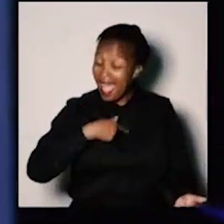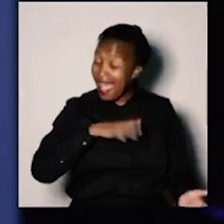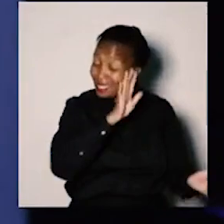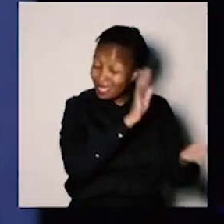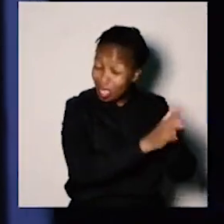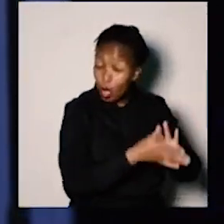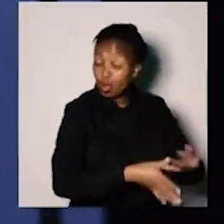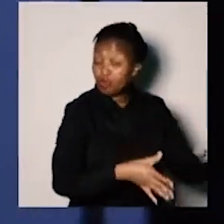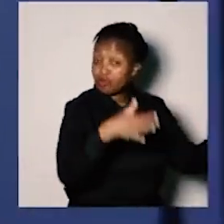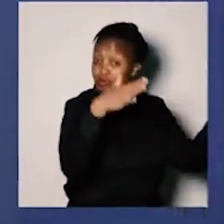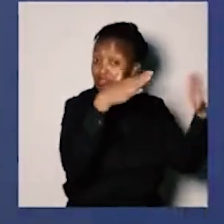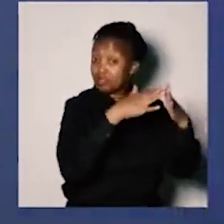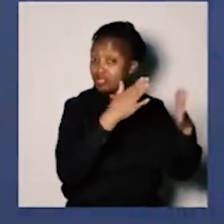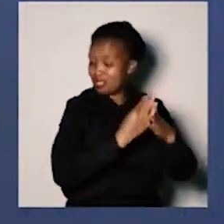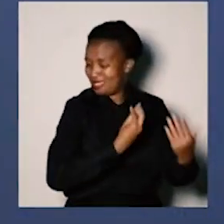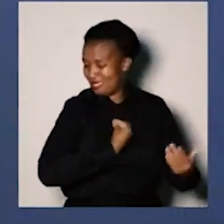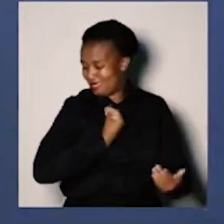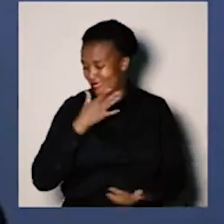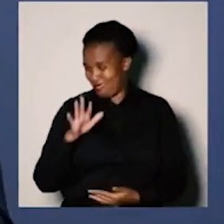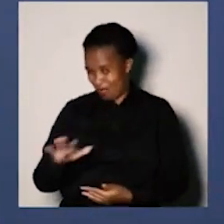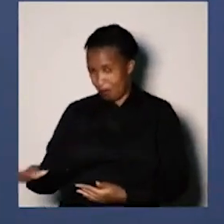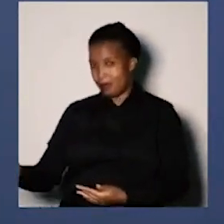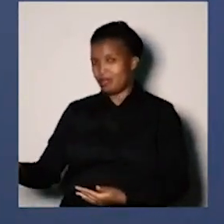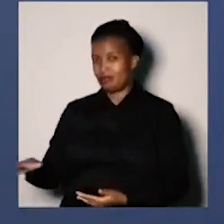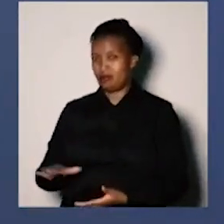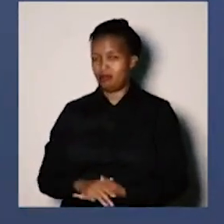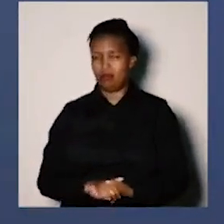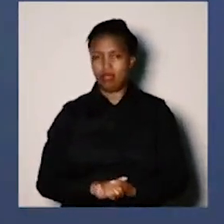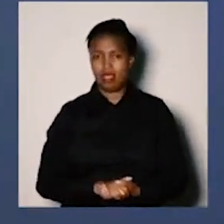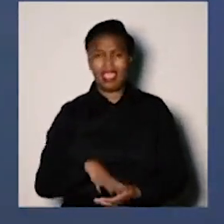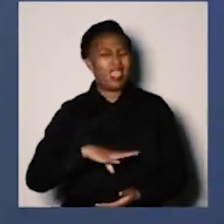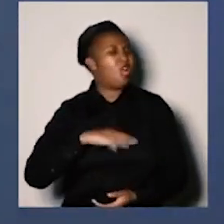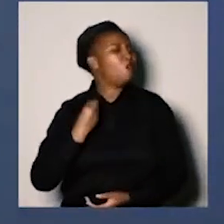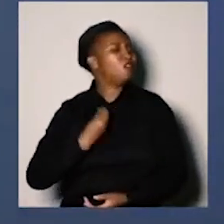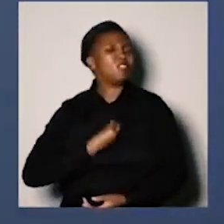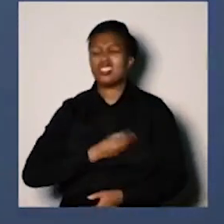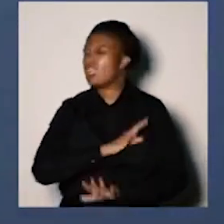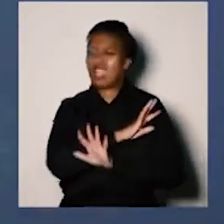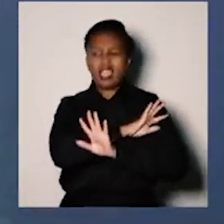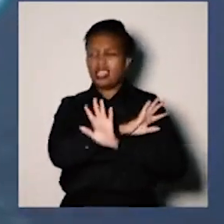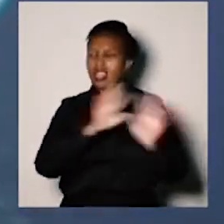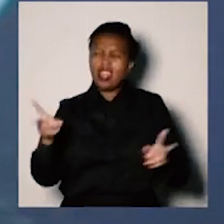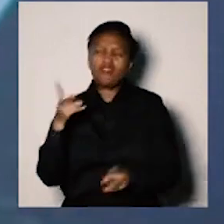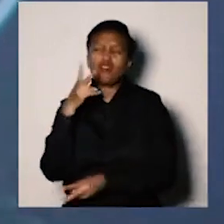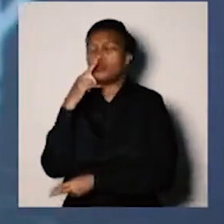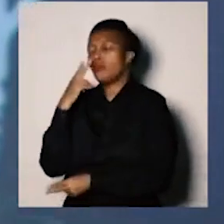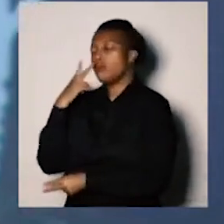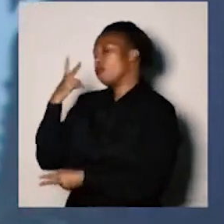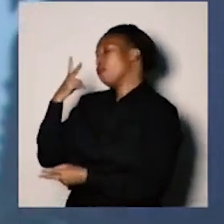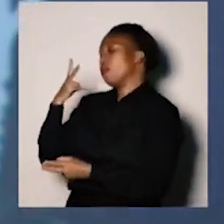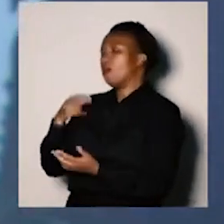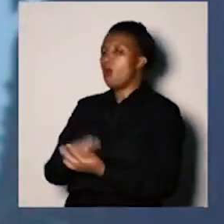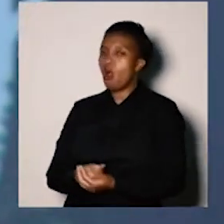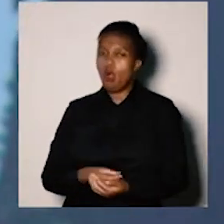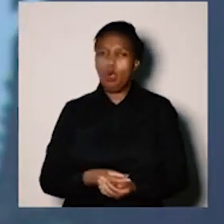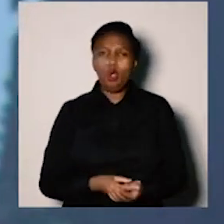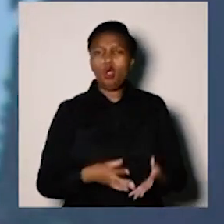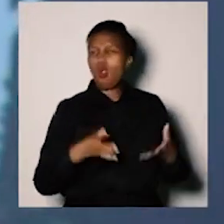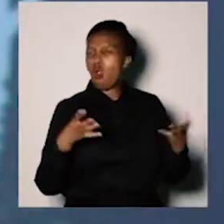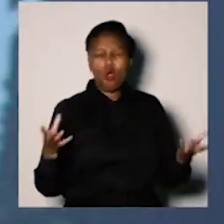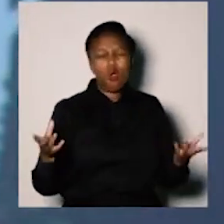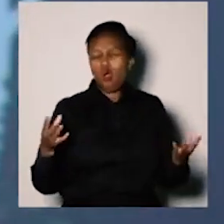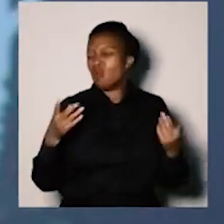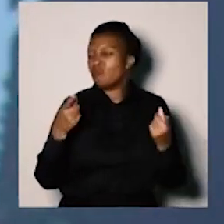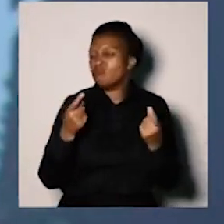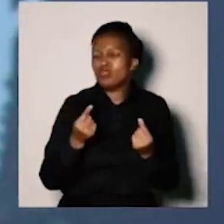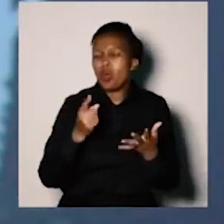I'd been to church, and I'm too young to have done anything wrong. I hadn't smoked. I hadn't womanized. I hadn't done anything. I didn't deride.